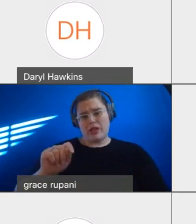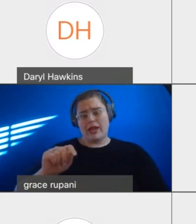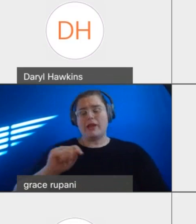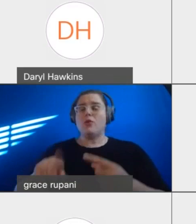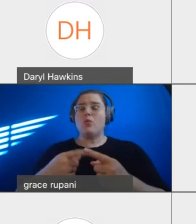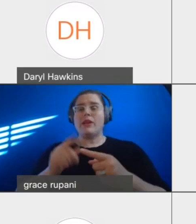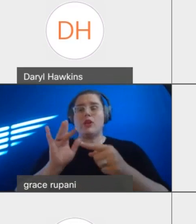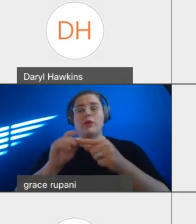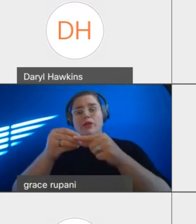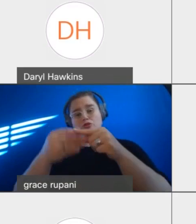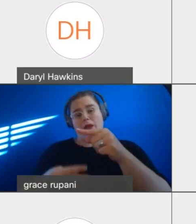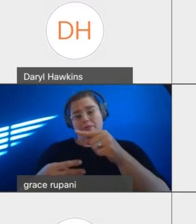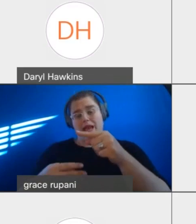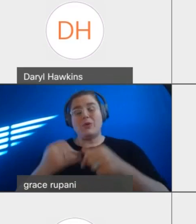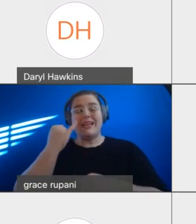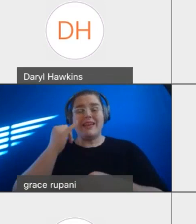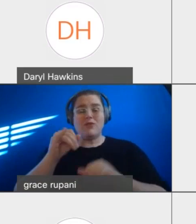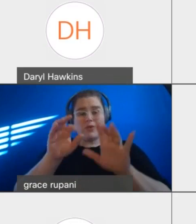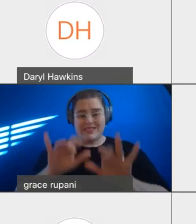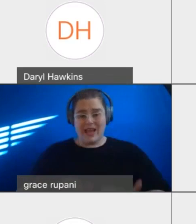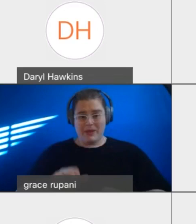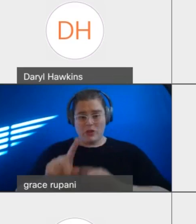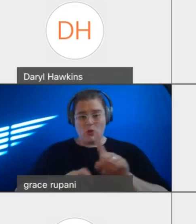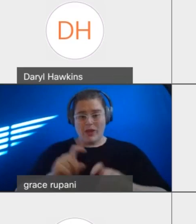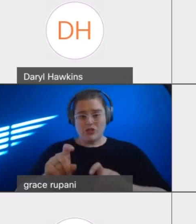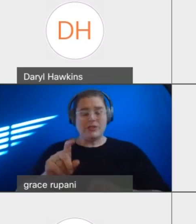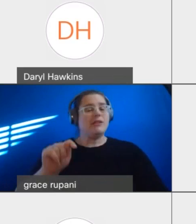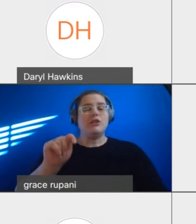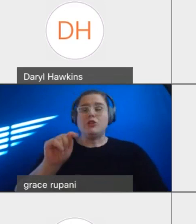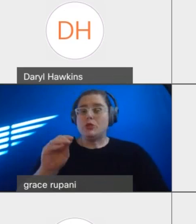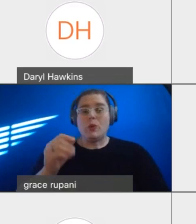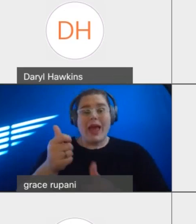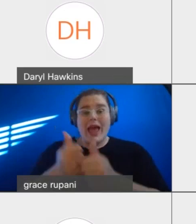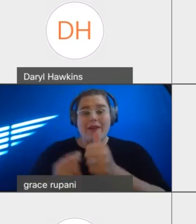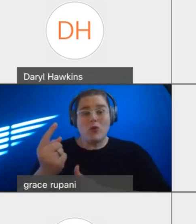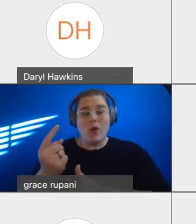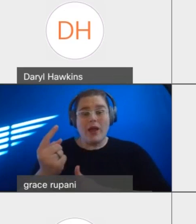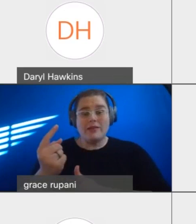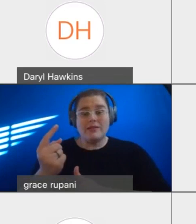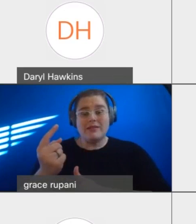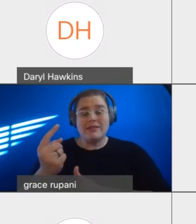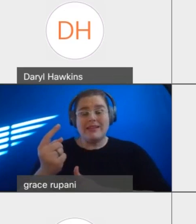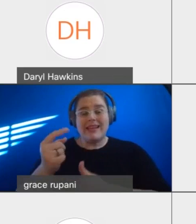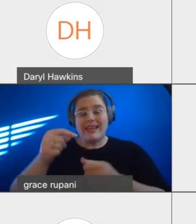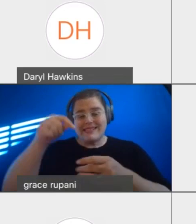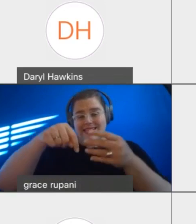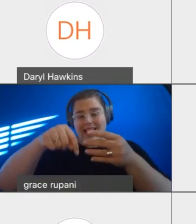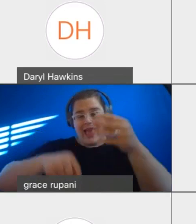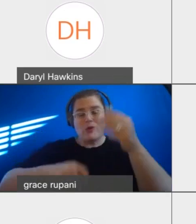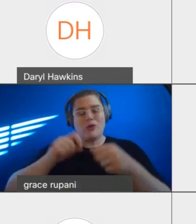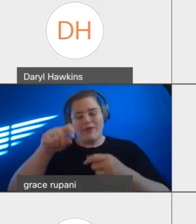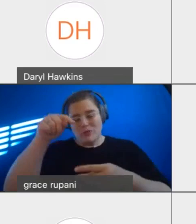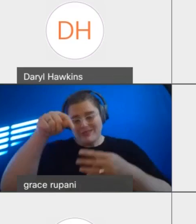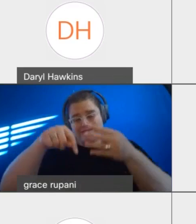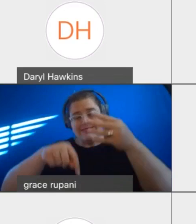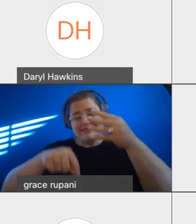if you're typing in a question, to everyone is down on the list a little bit.